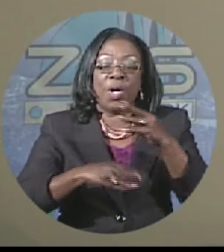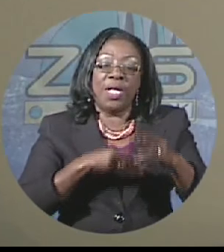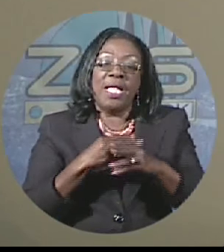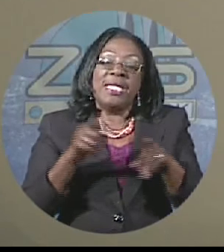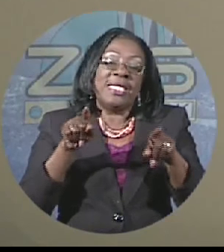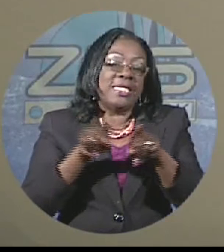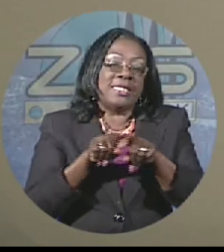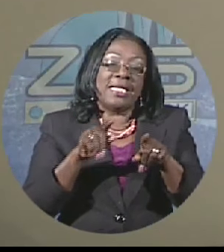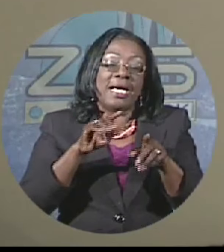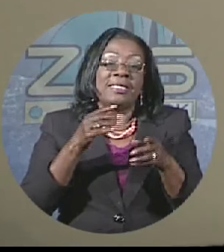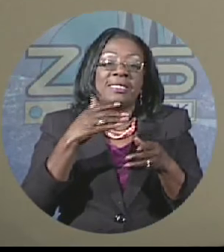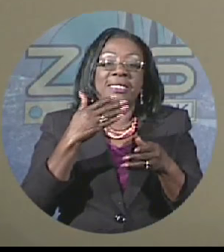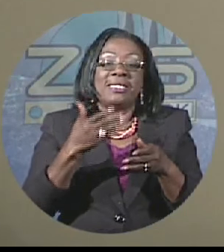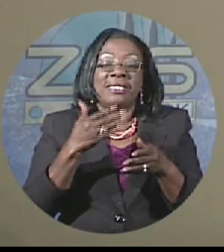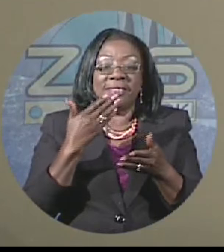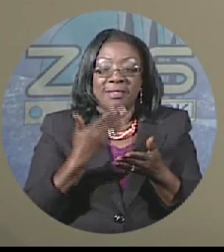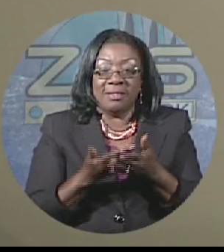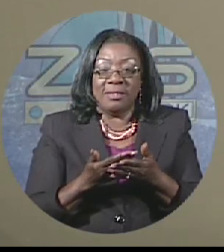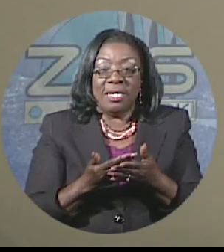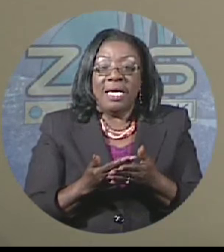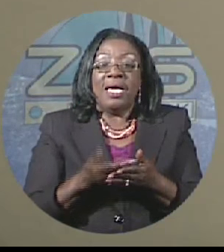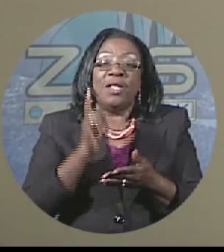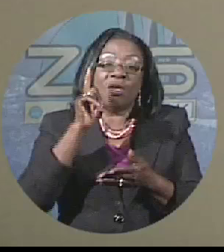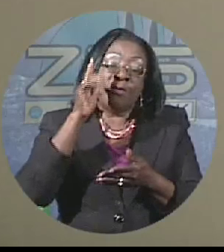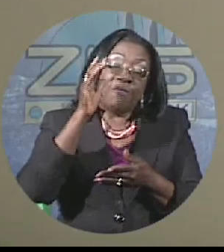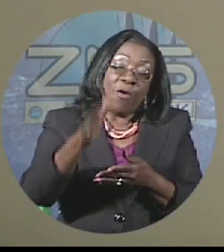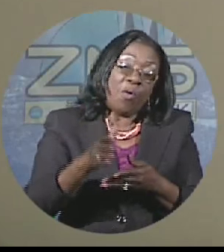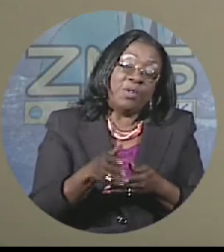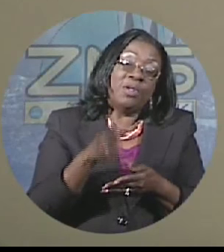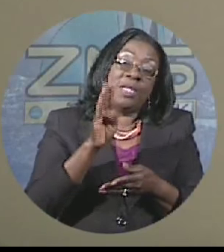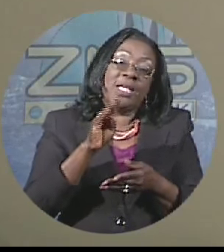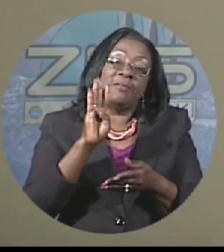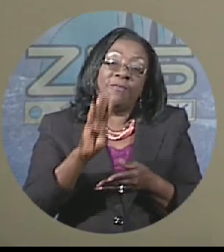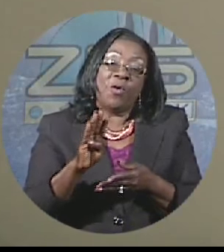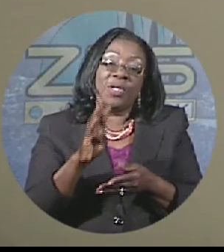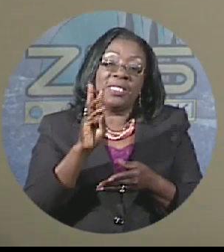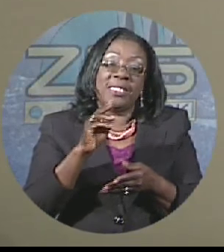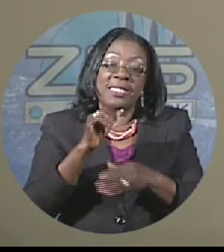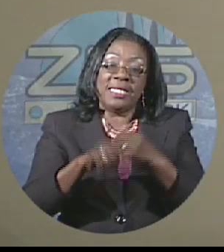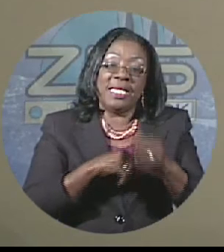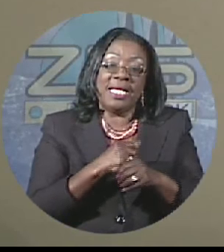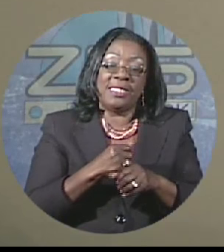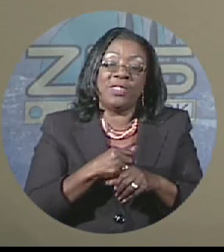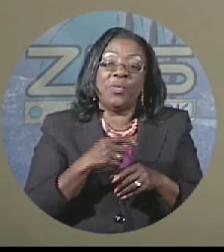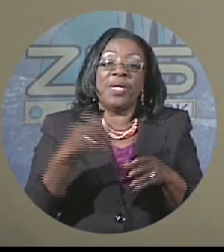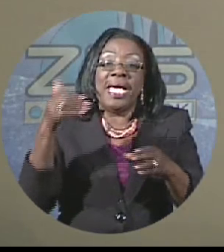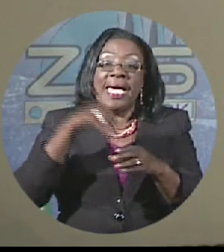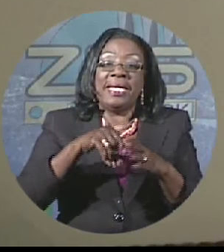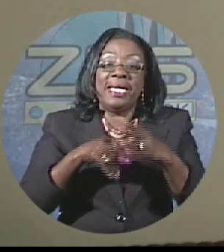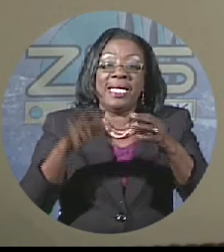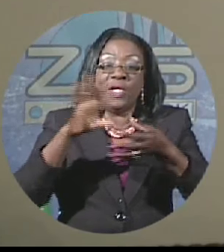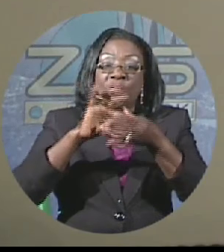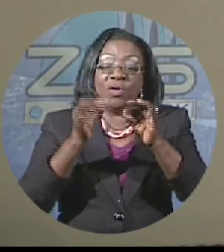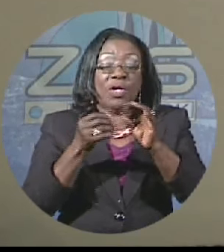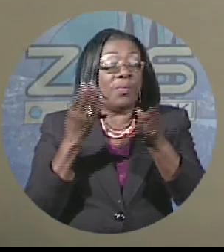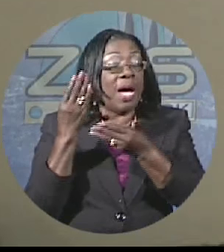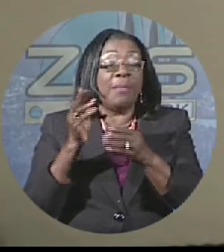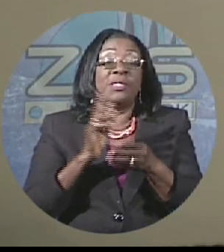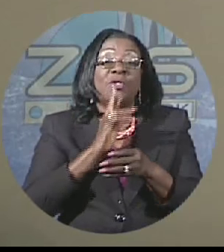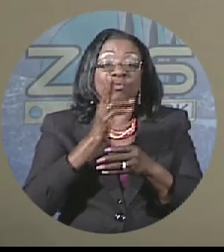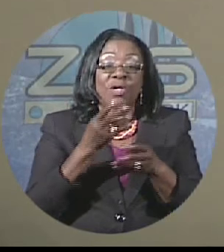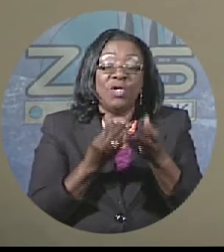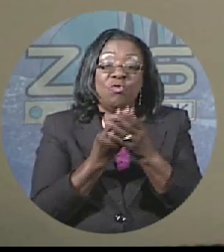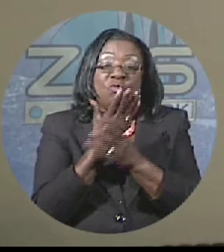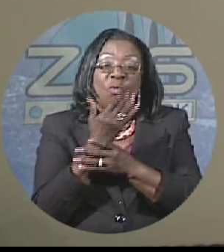next jump in the next 4 to 6 years at the 20, 21, 22-year-old age bracket. So they're really growing, and I look forward to